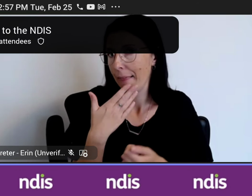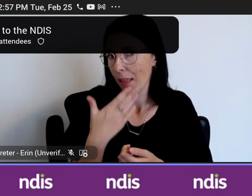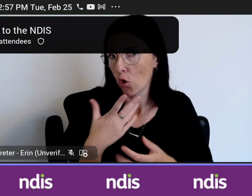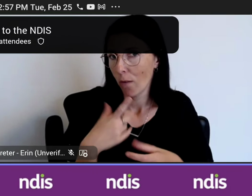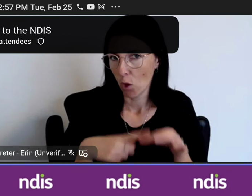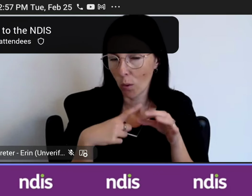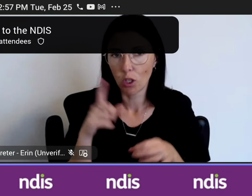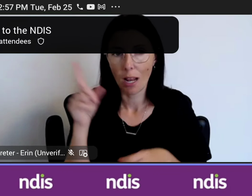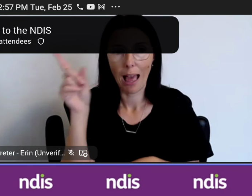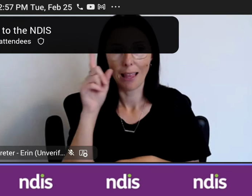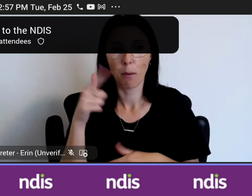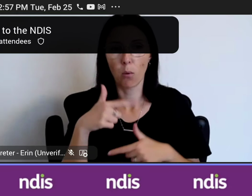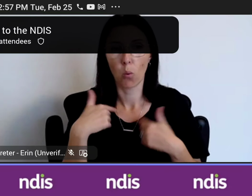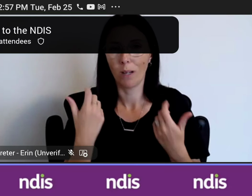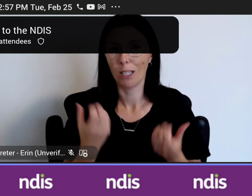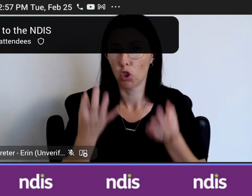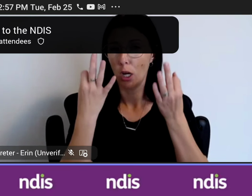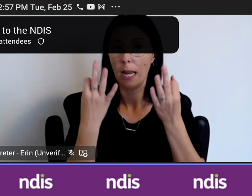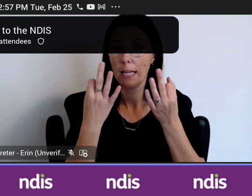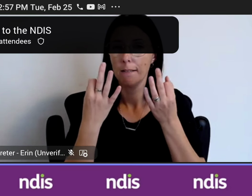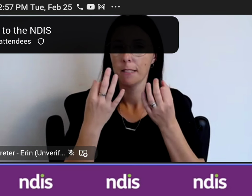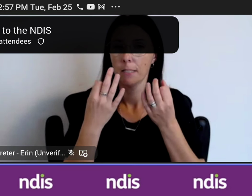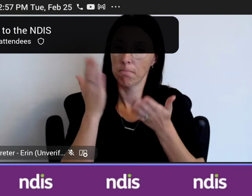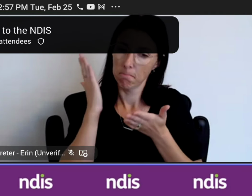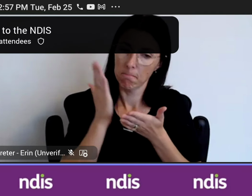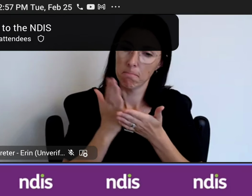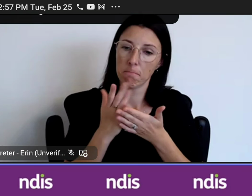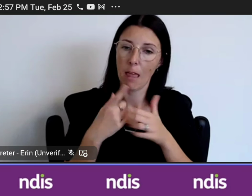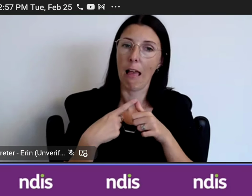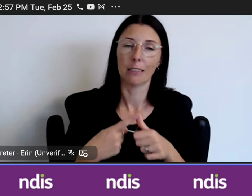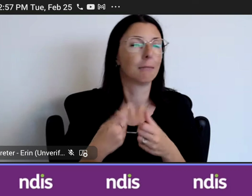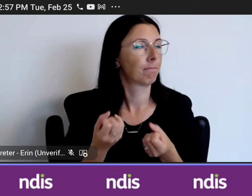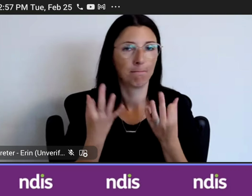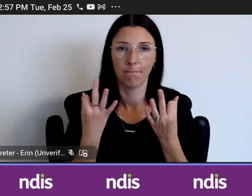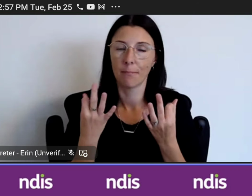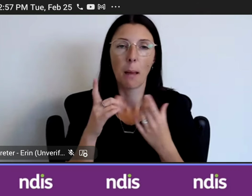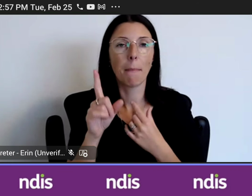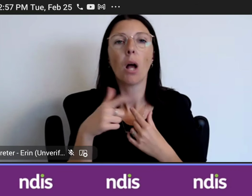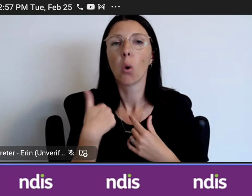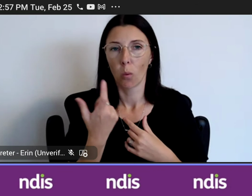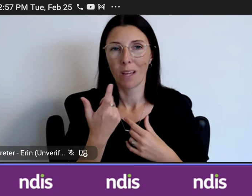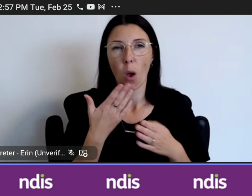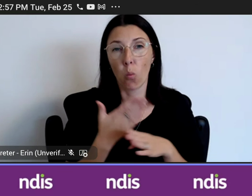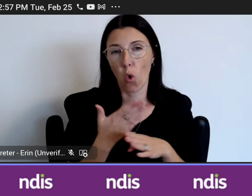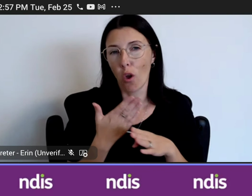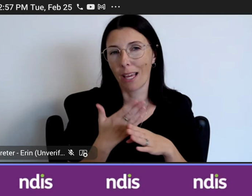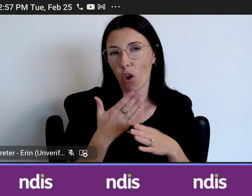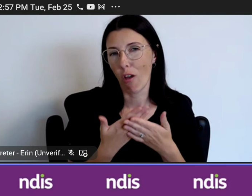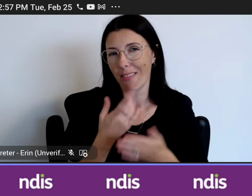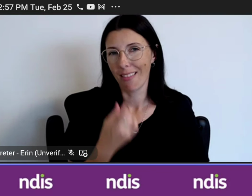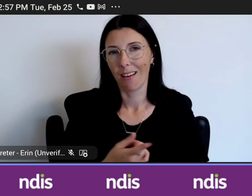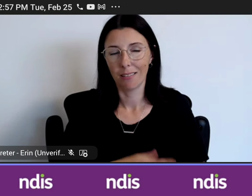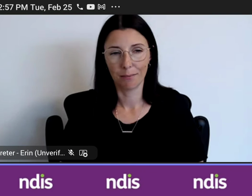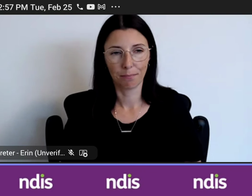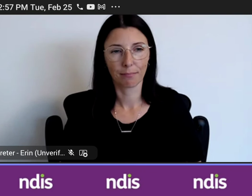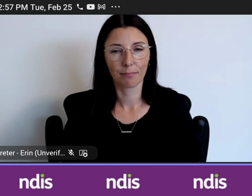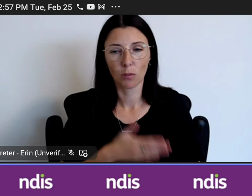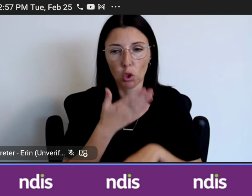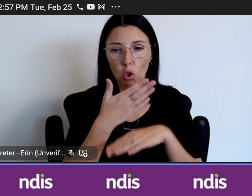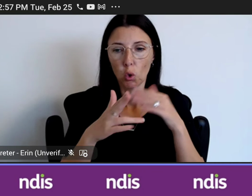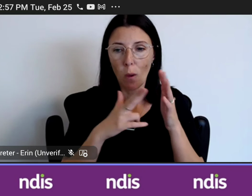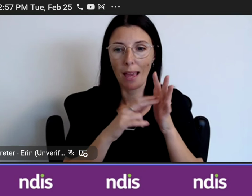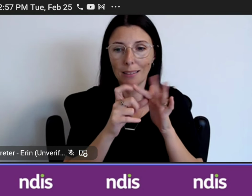moment, we don't have a definitive answer, but please know that we are actively working on it. So the new